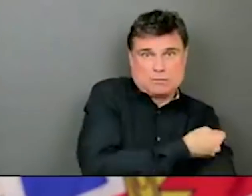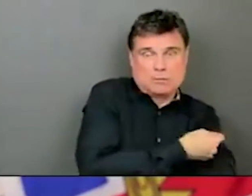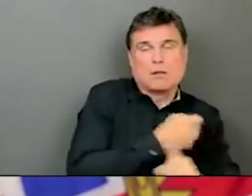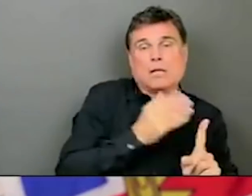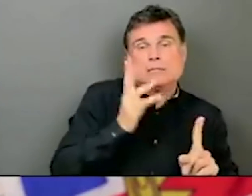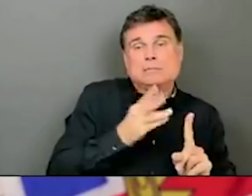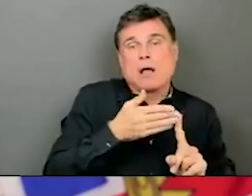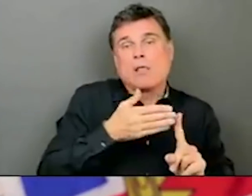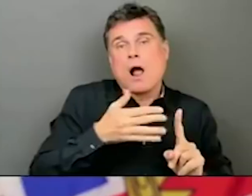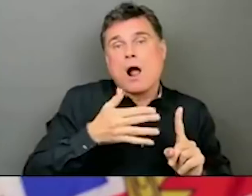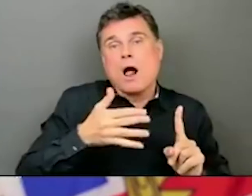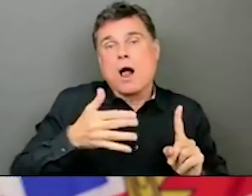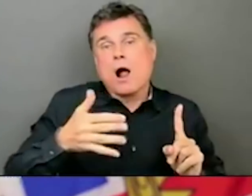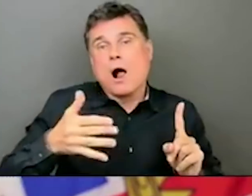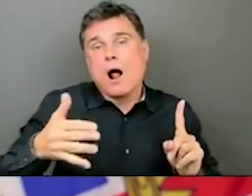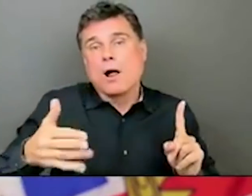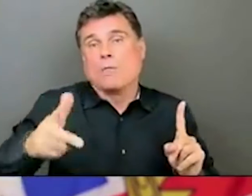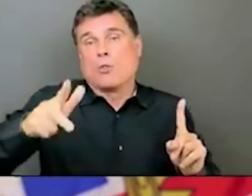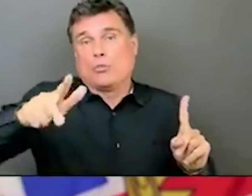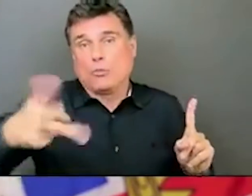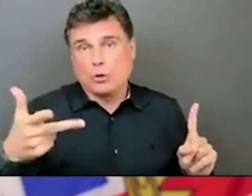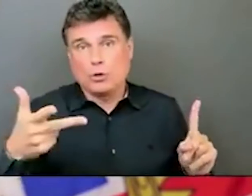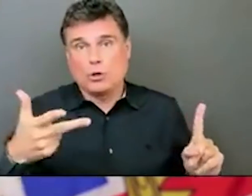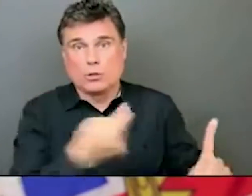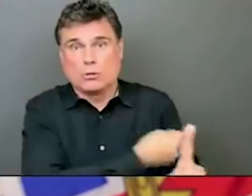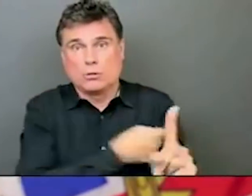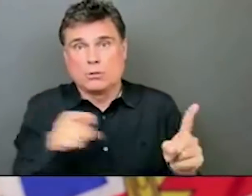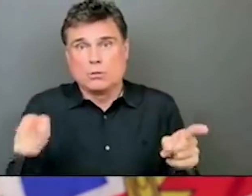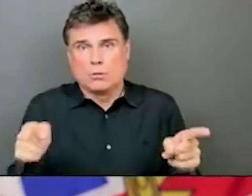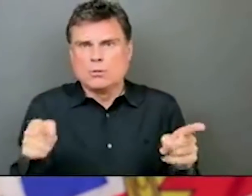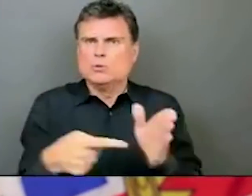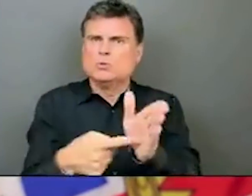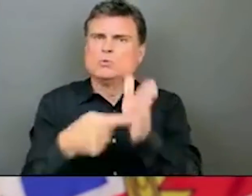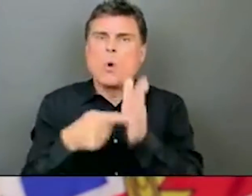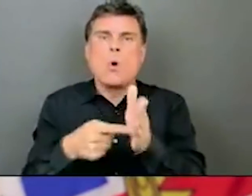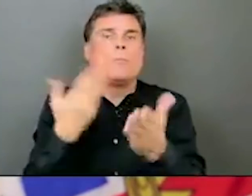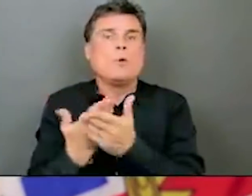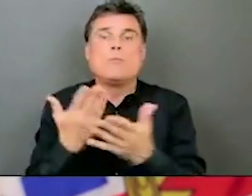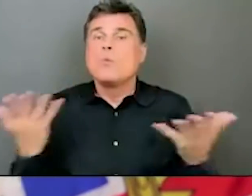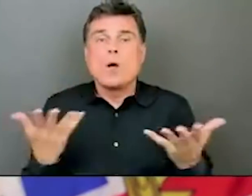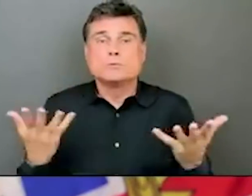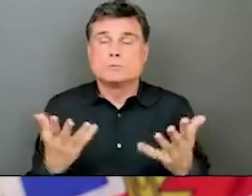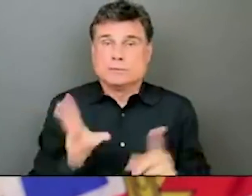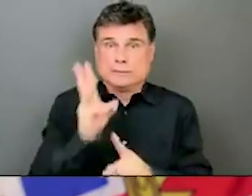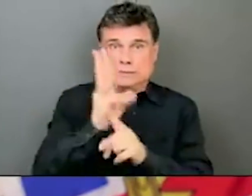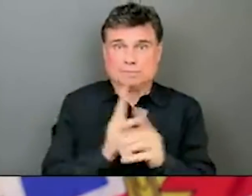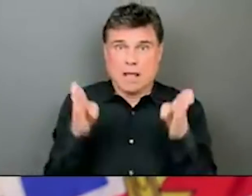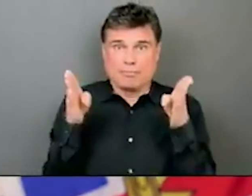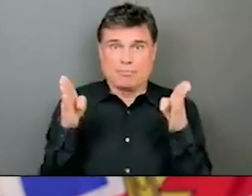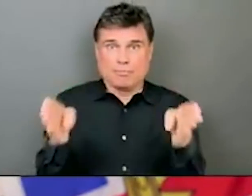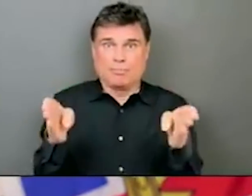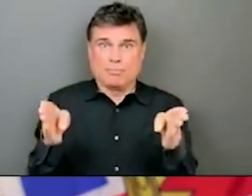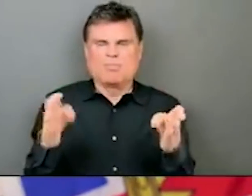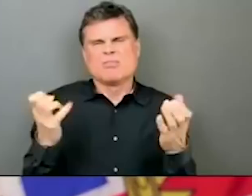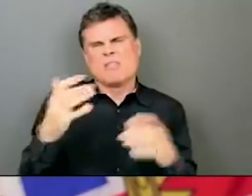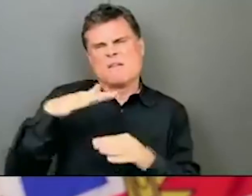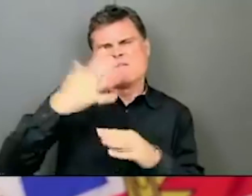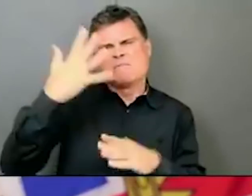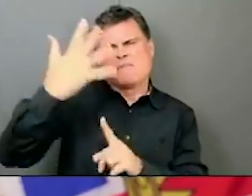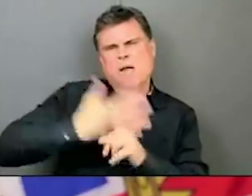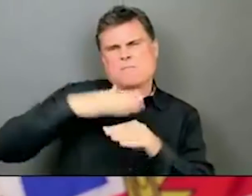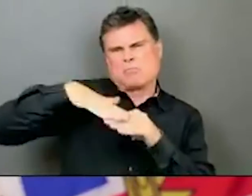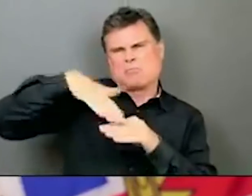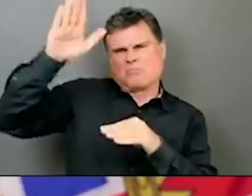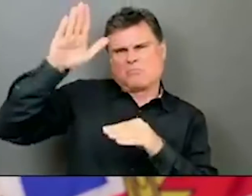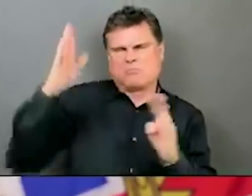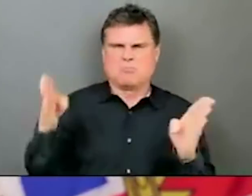at least I read it yesterday, it came out in the last few days, that really supports that 6-month, or at